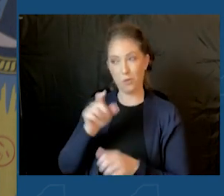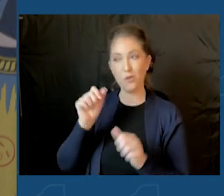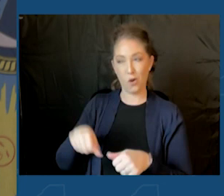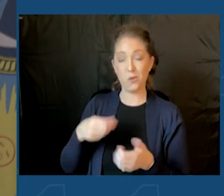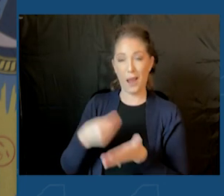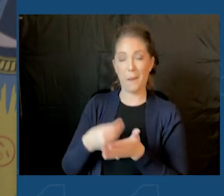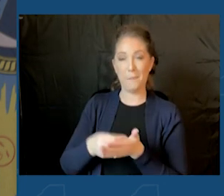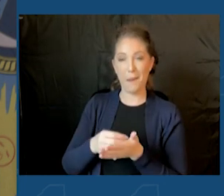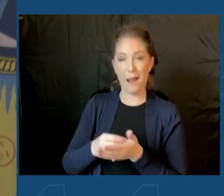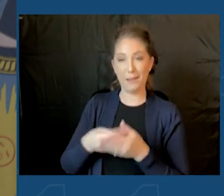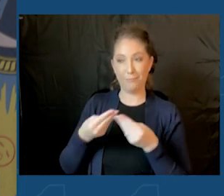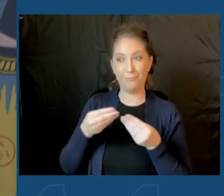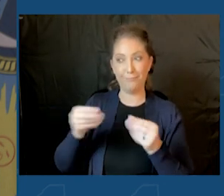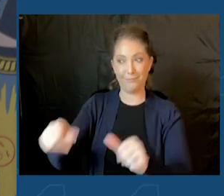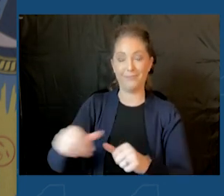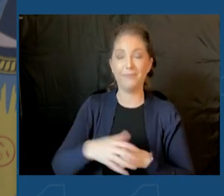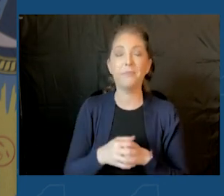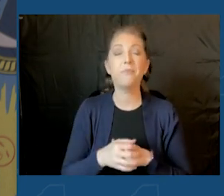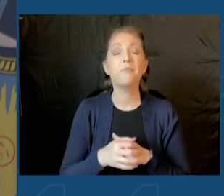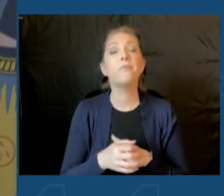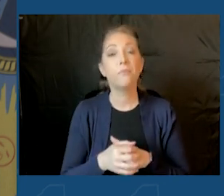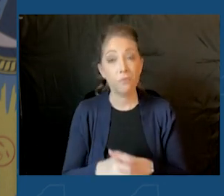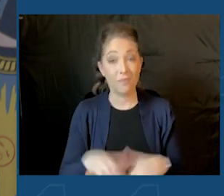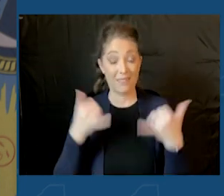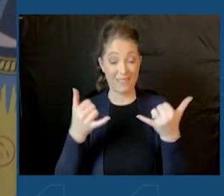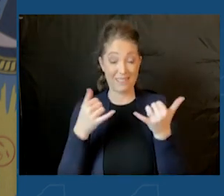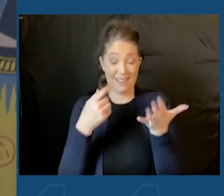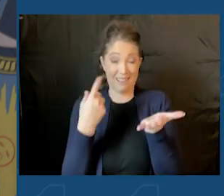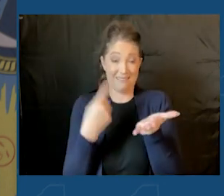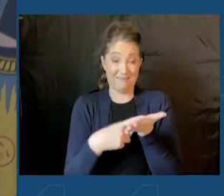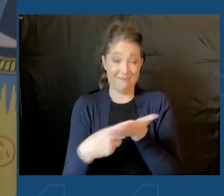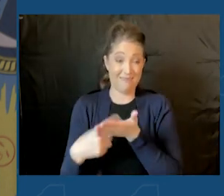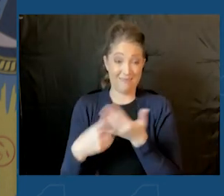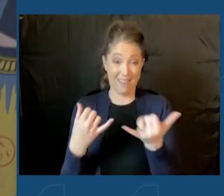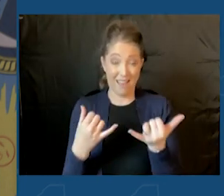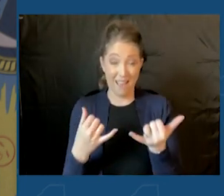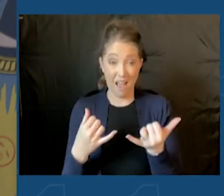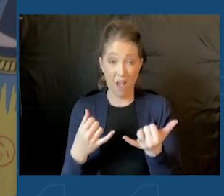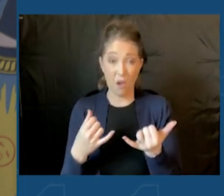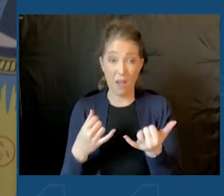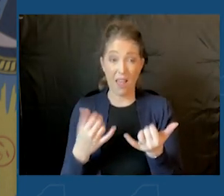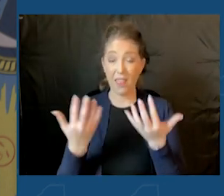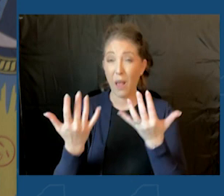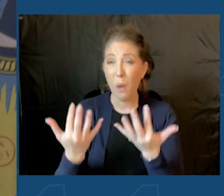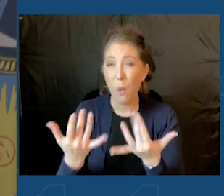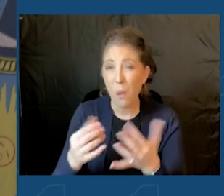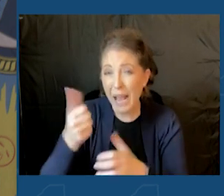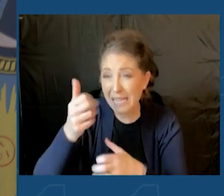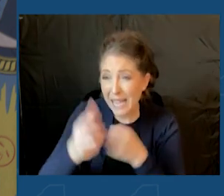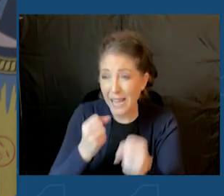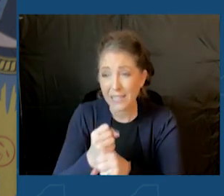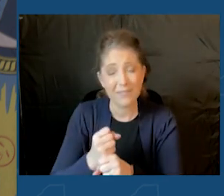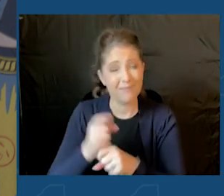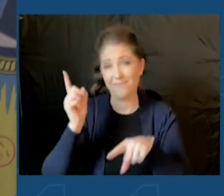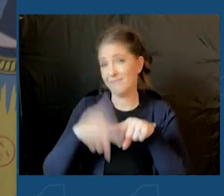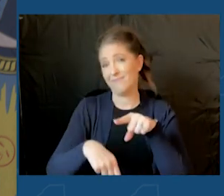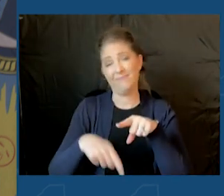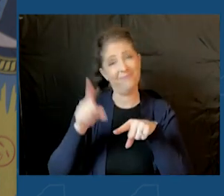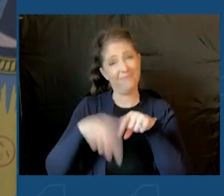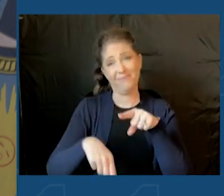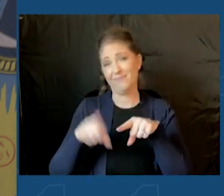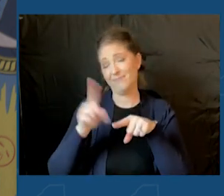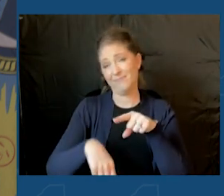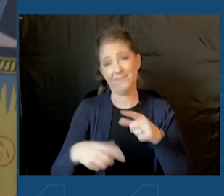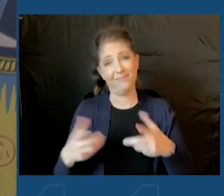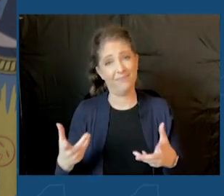done now. To talk about this now and not get it done for another decade is far too long. We know the urgency, which we